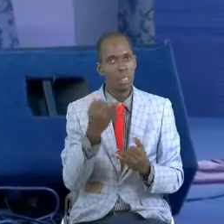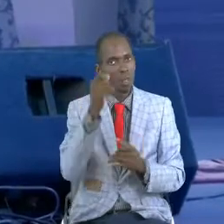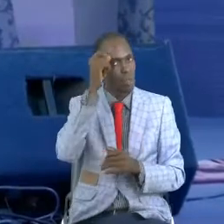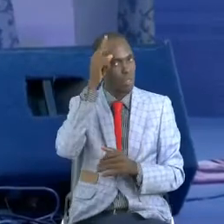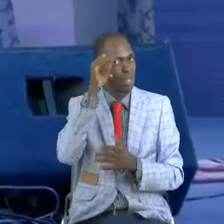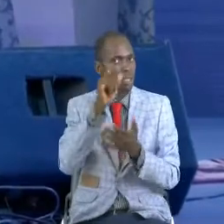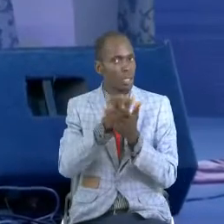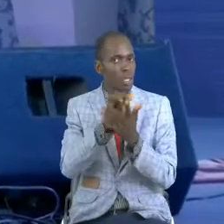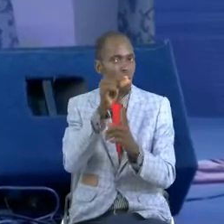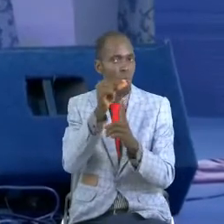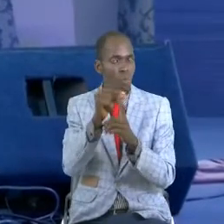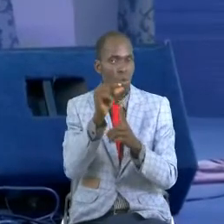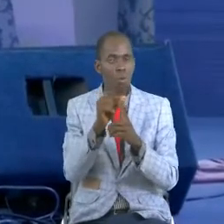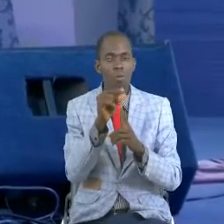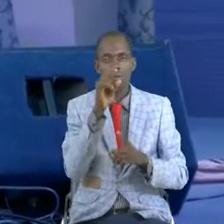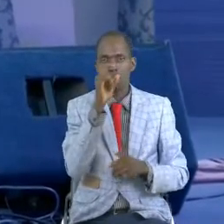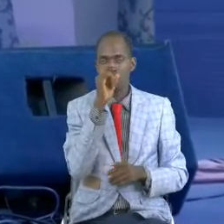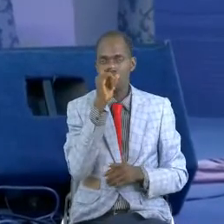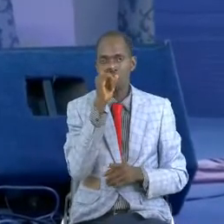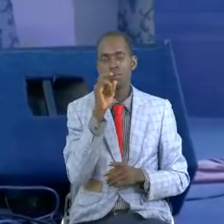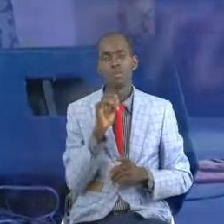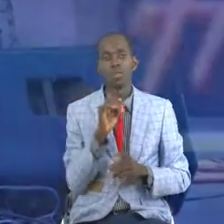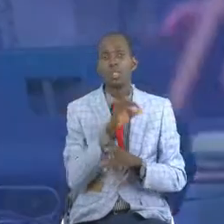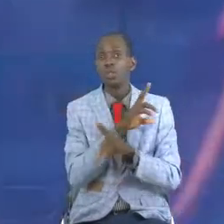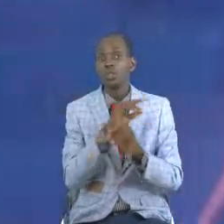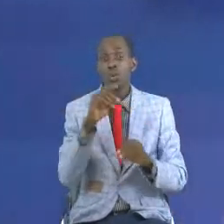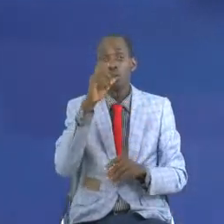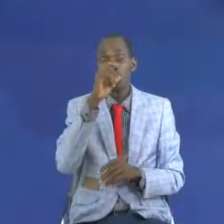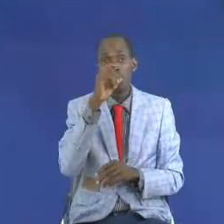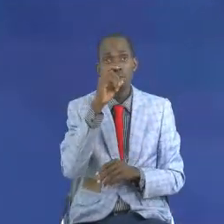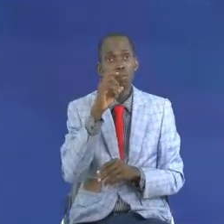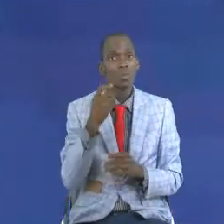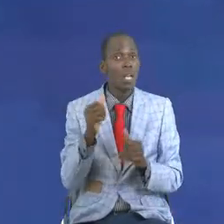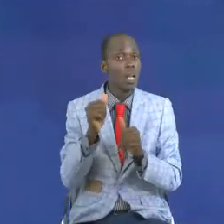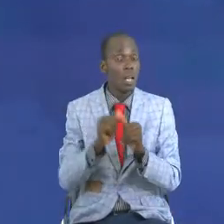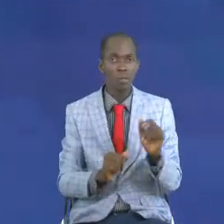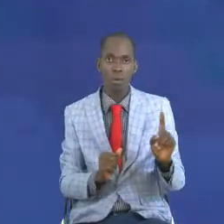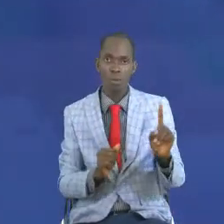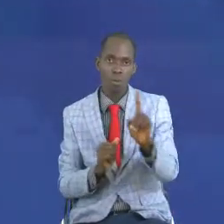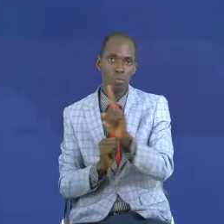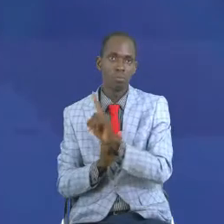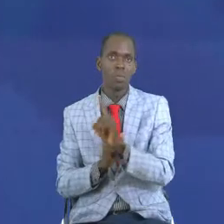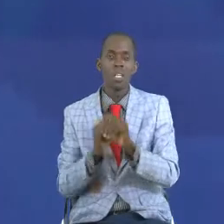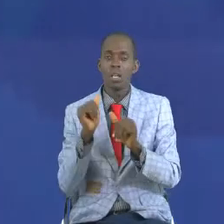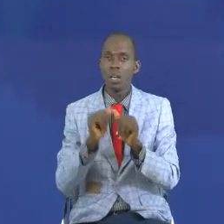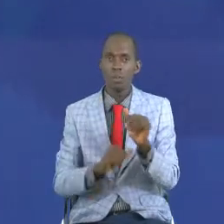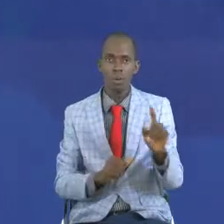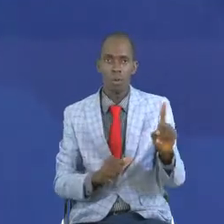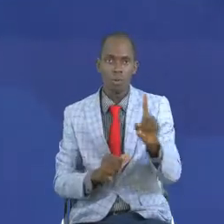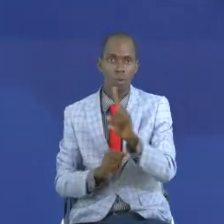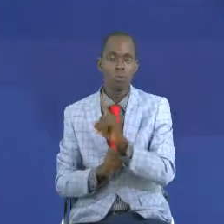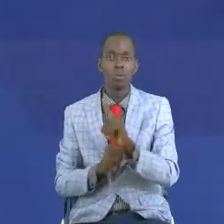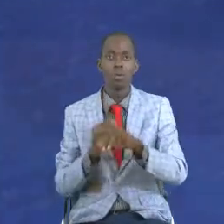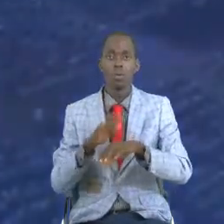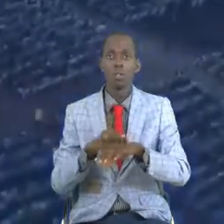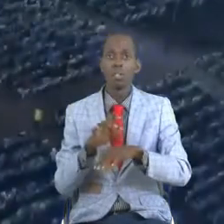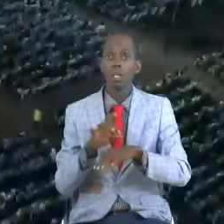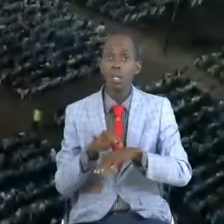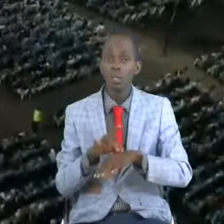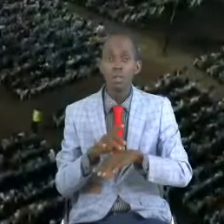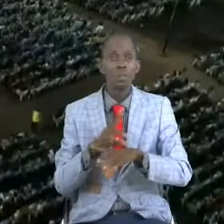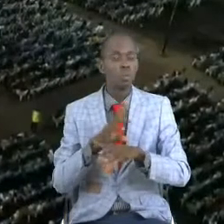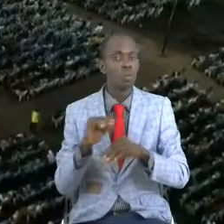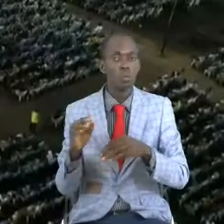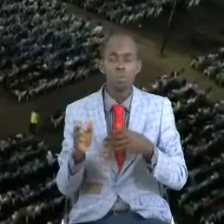words the fools everyone everyone on earth no matter